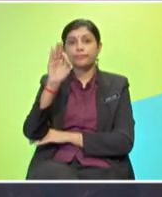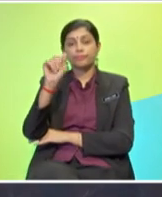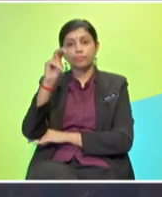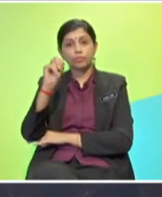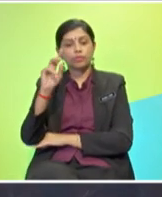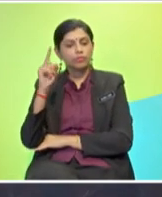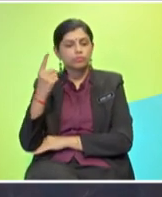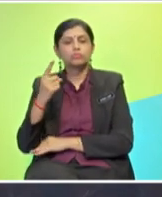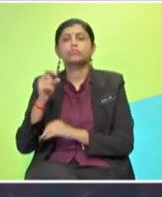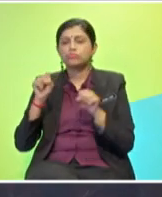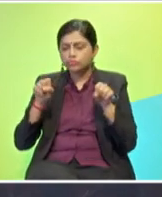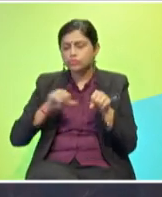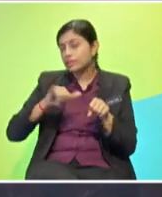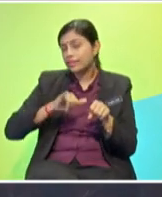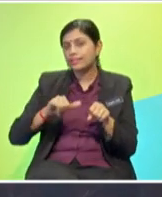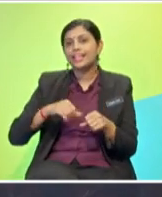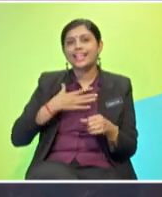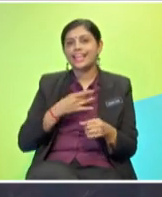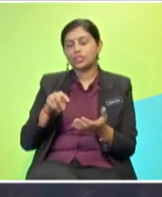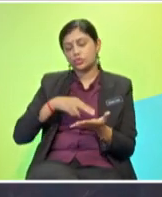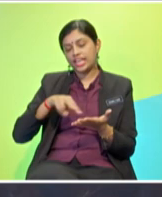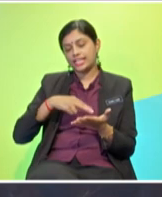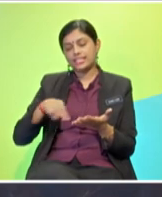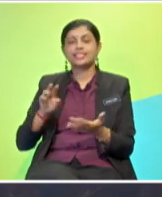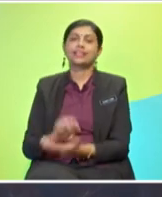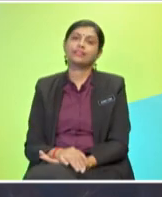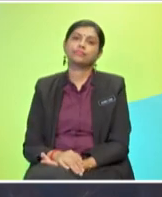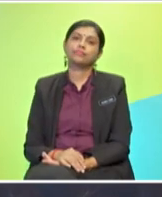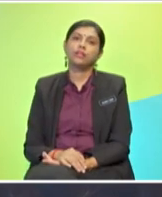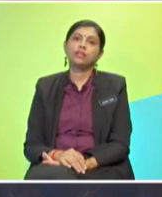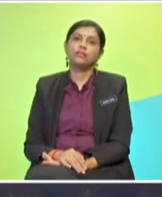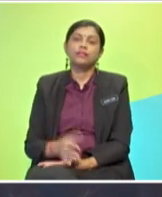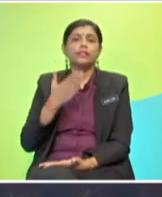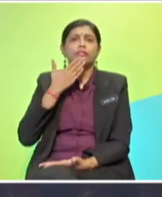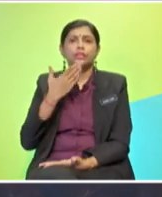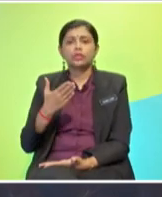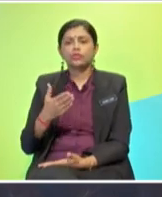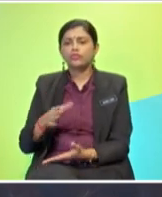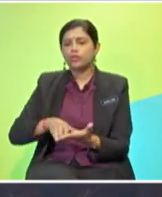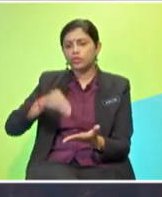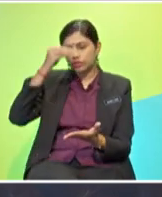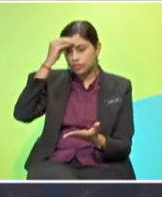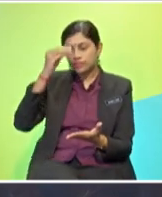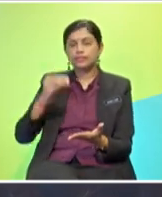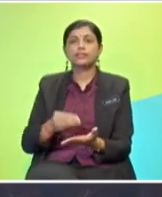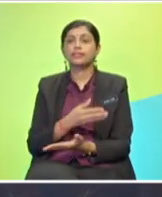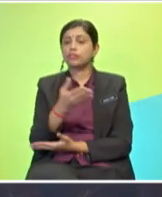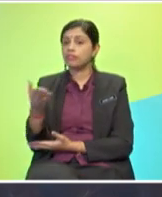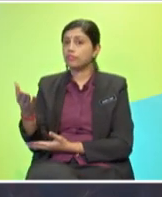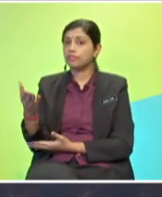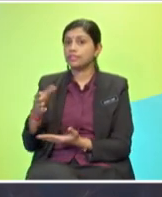ourselves through the choreography. All right. So thank you so much, teacher, for this segment. We learn about four type of hobbies, which